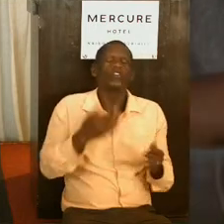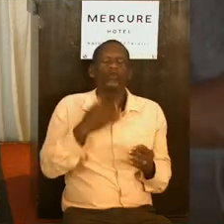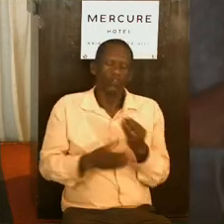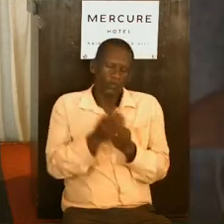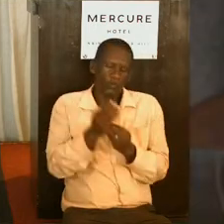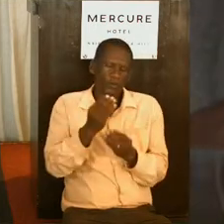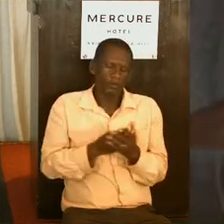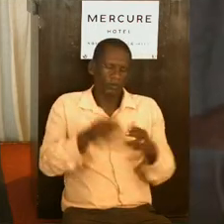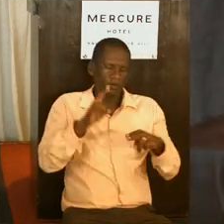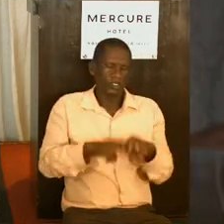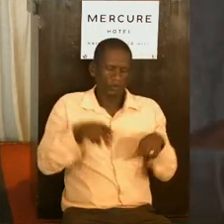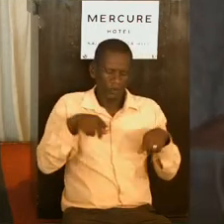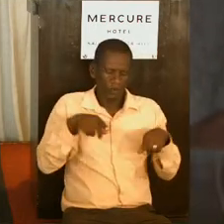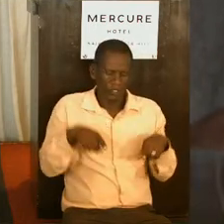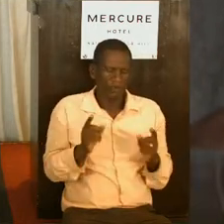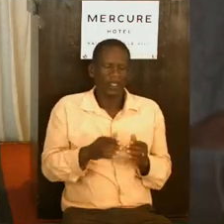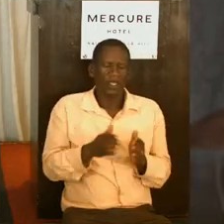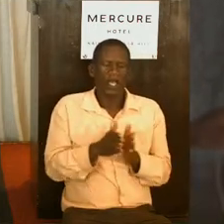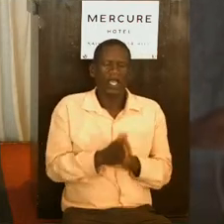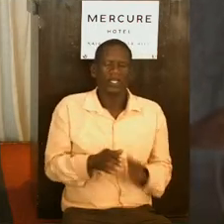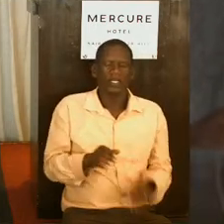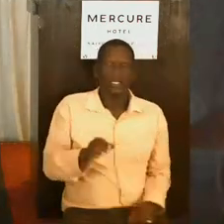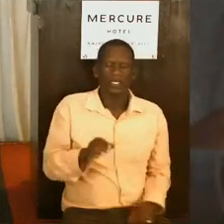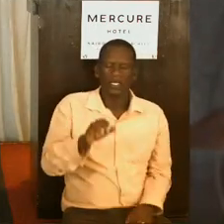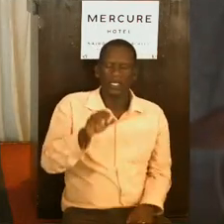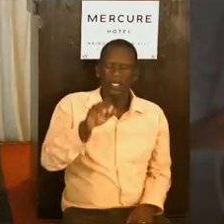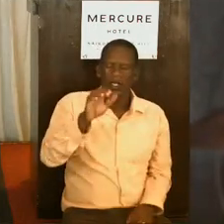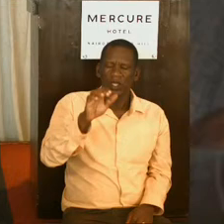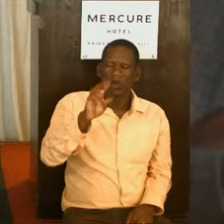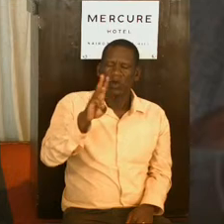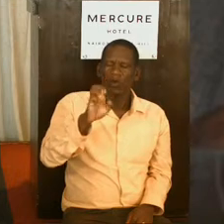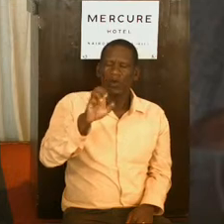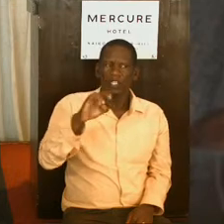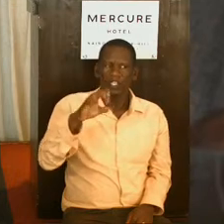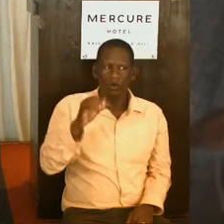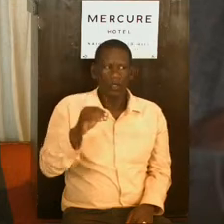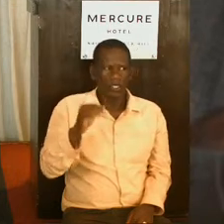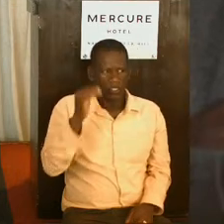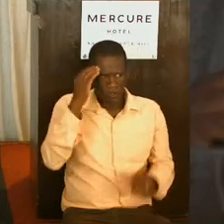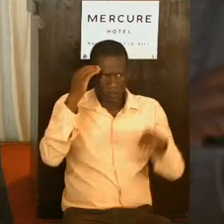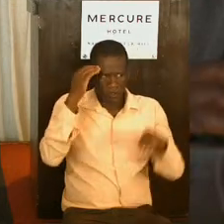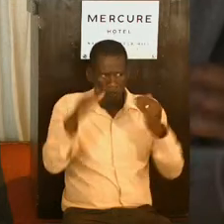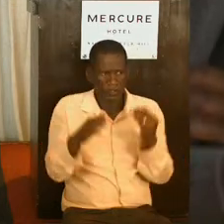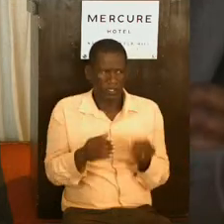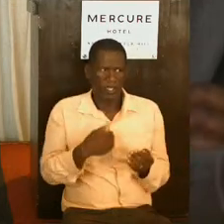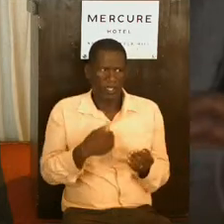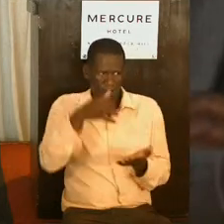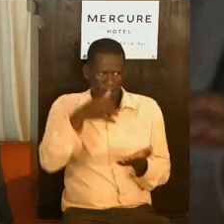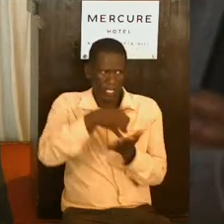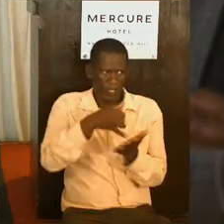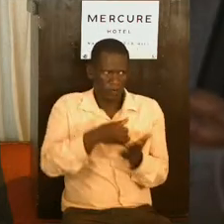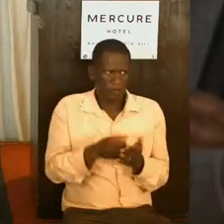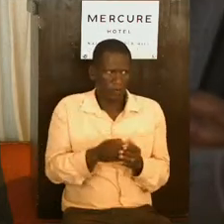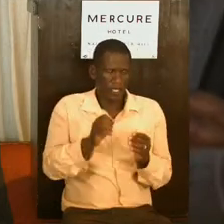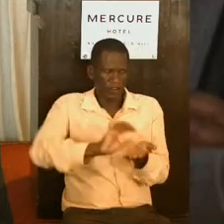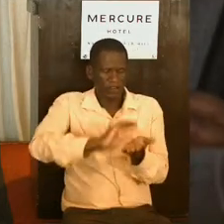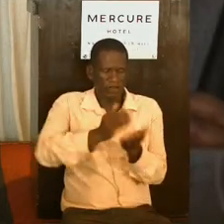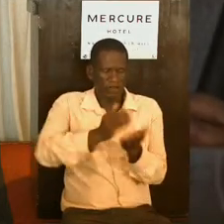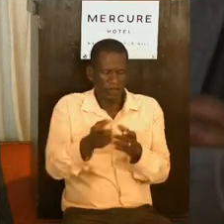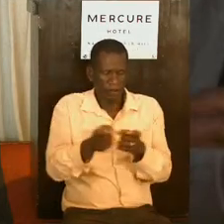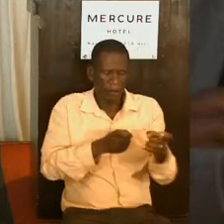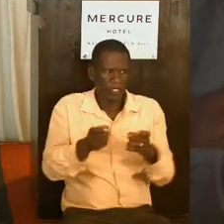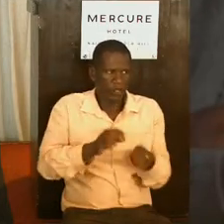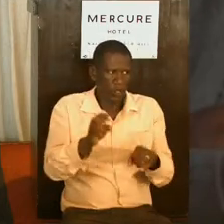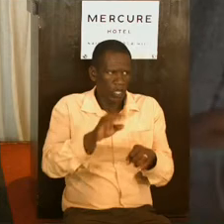comfortable and one deal and Duo is an educationist he's been involved in Grant Management